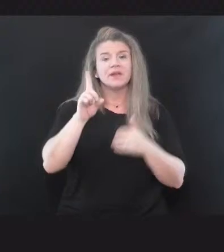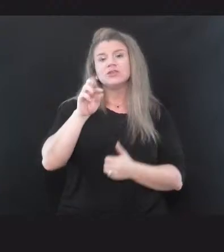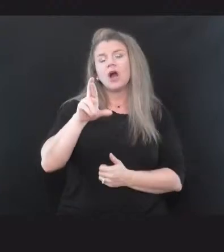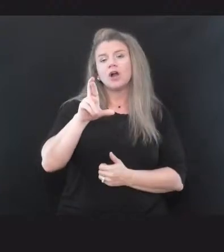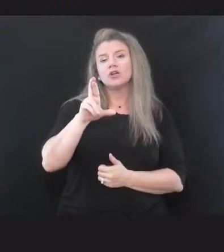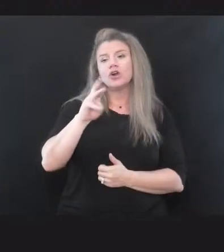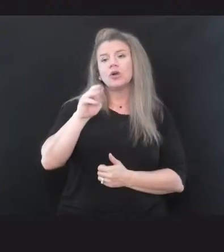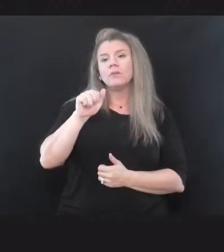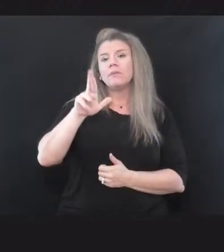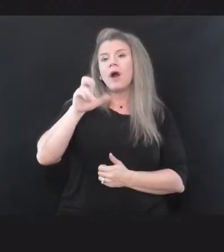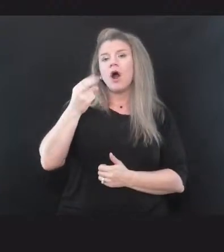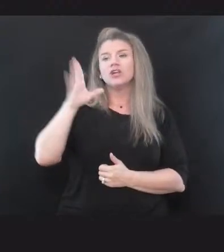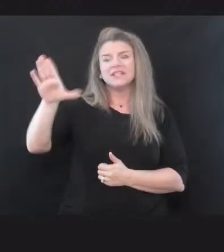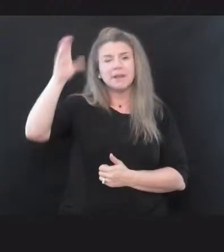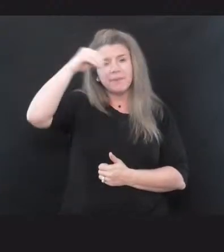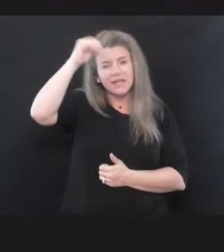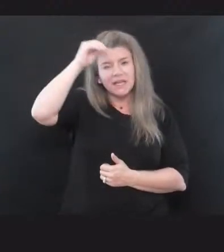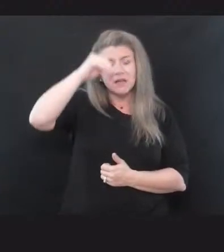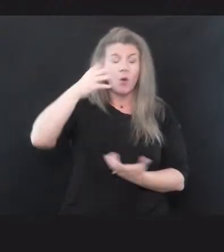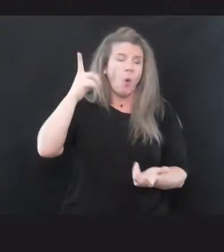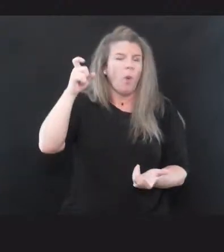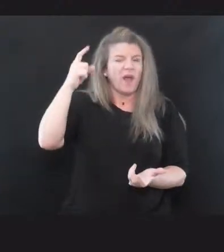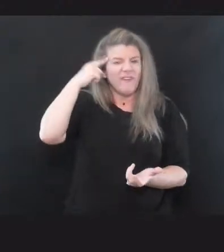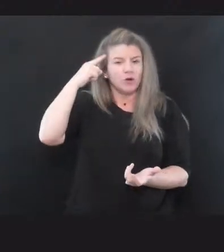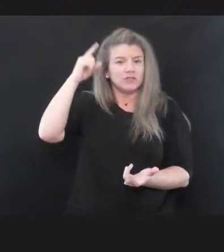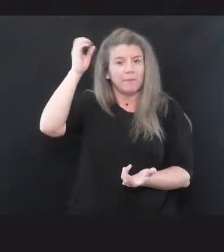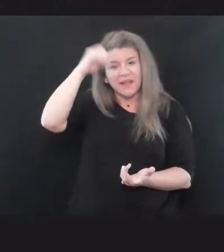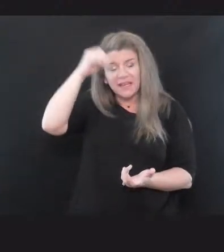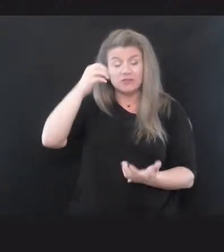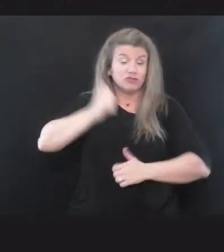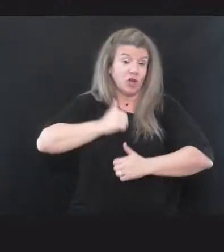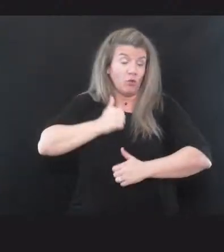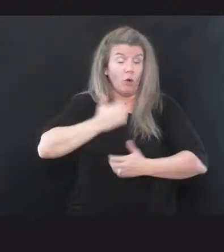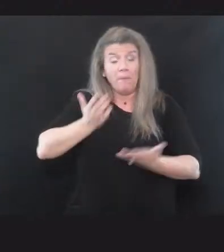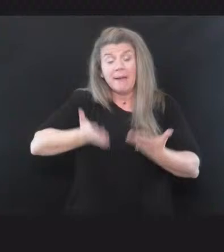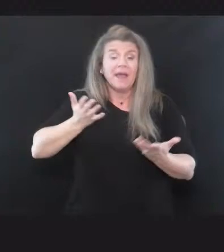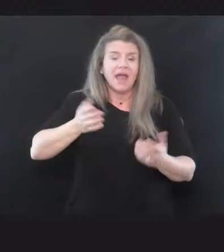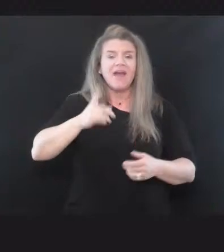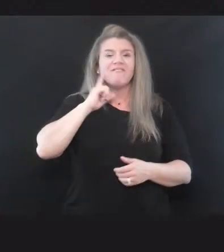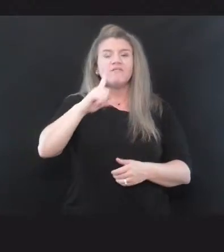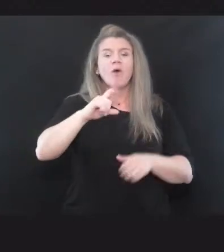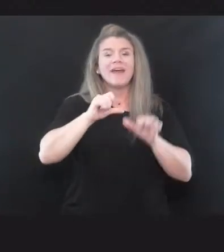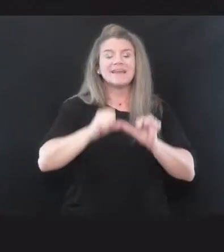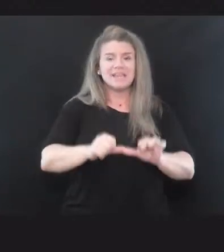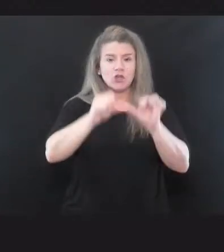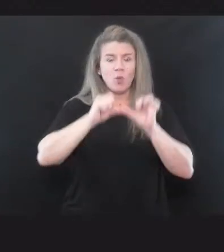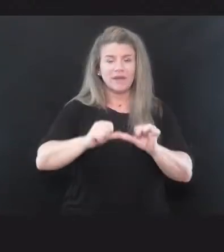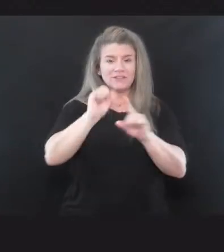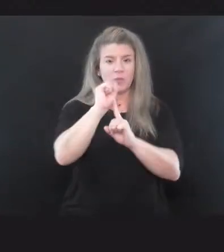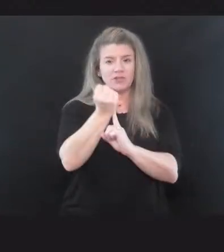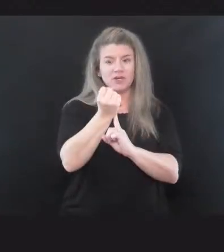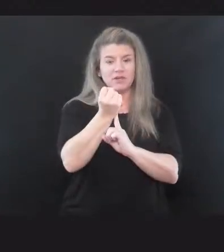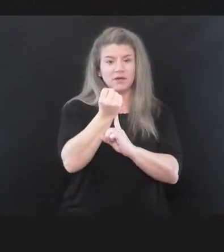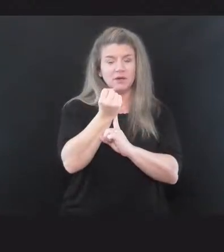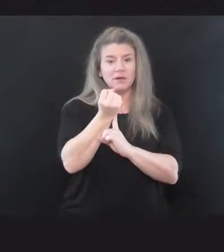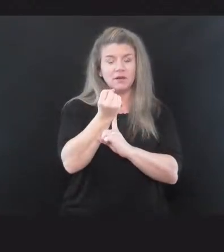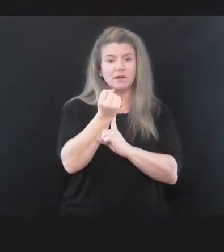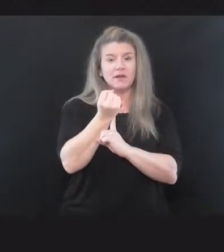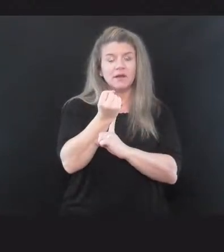Dr. Marsh's opinion, the governor's opinion, General Hoyer's opinion, perhaps, on the continuing situations